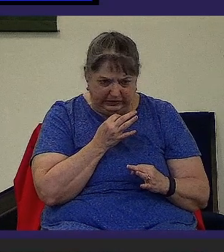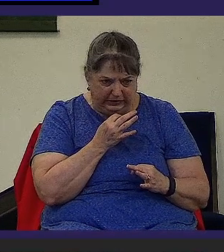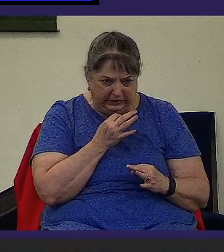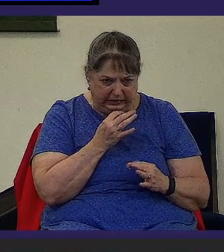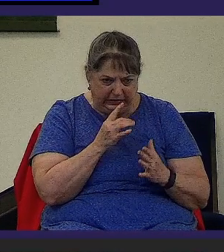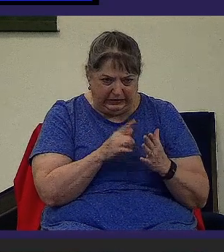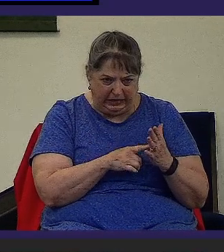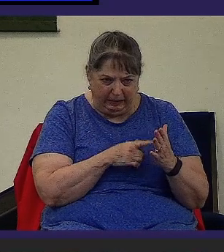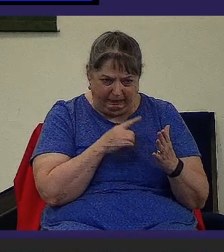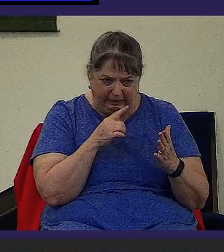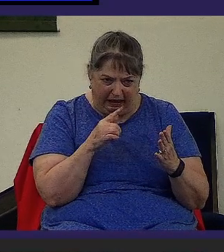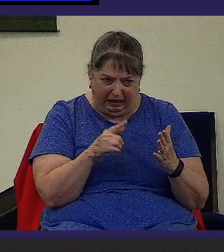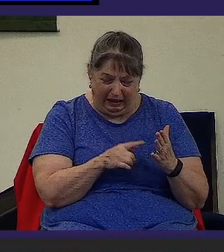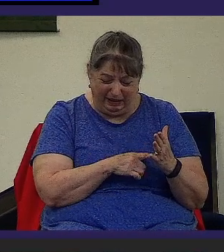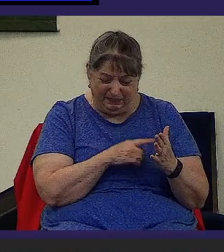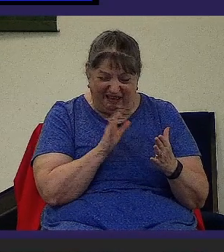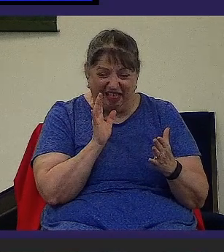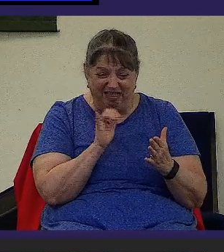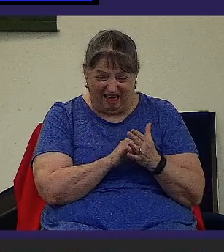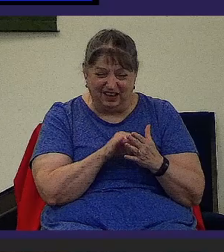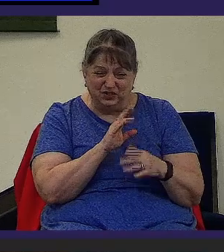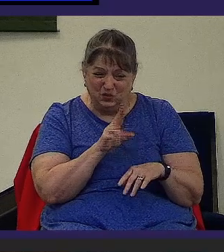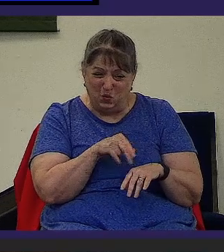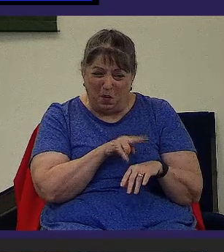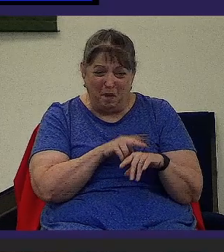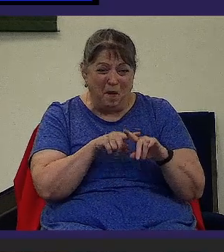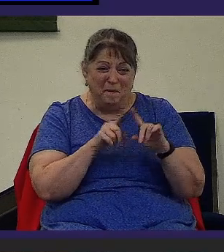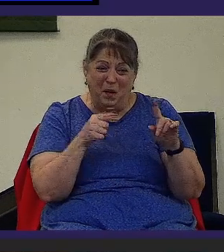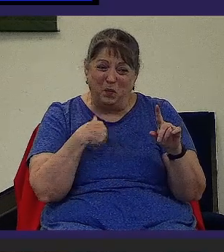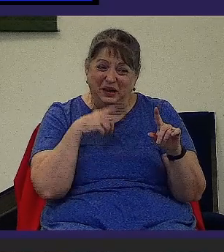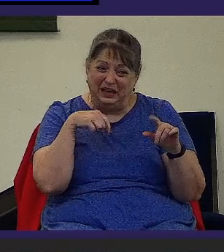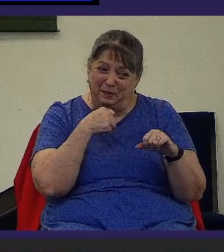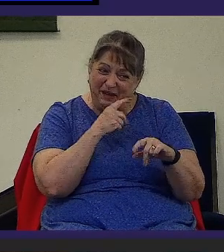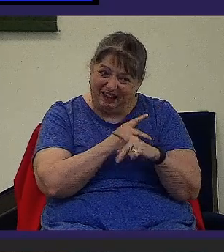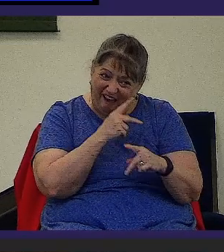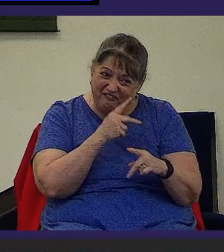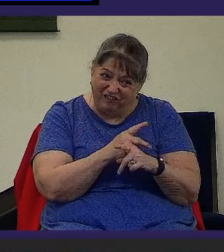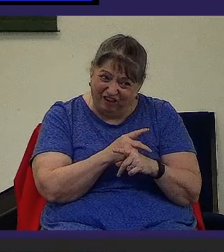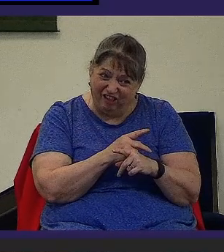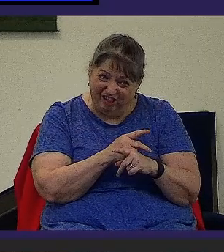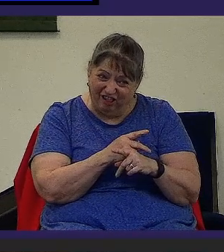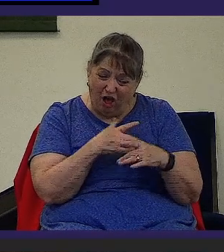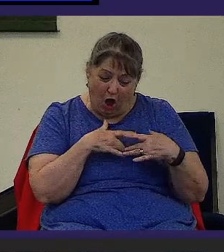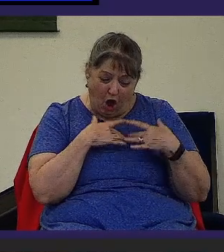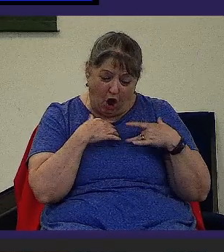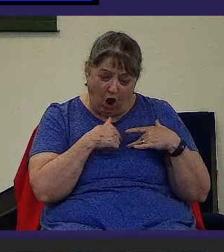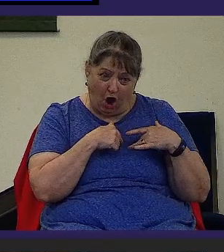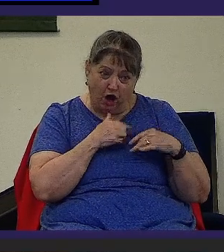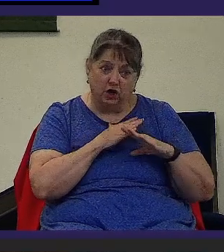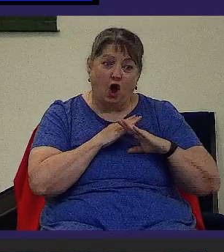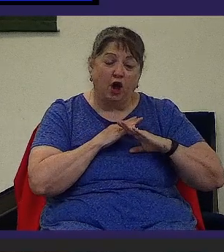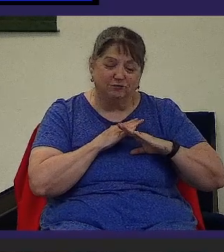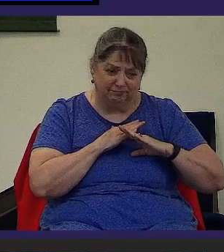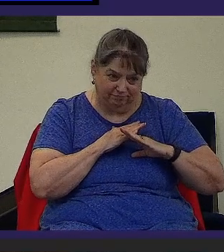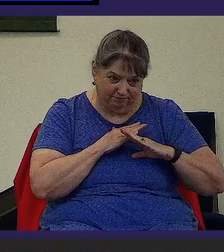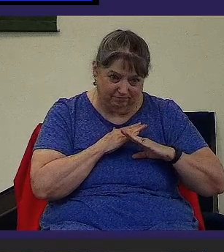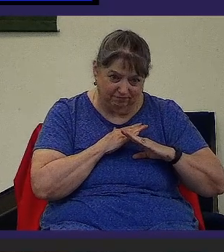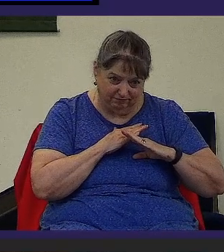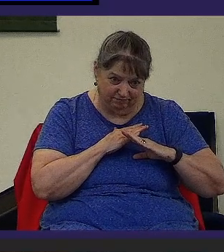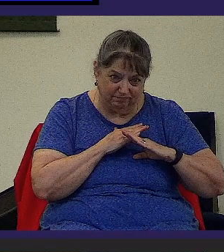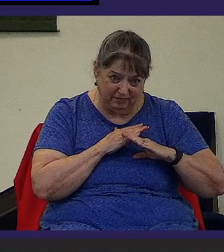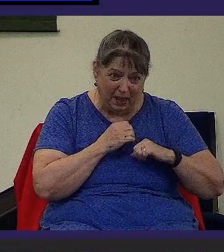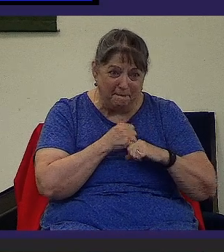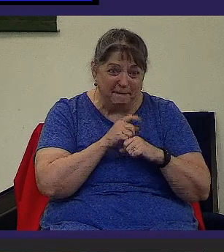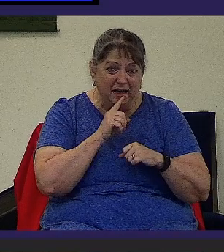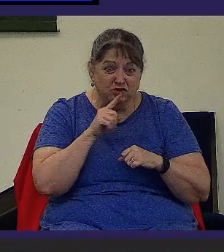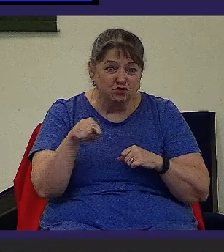it's just the way we are as humans so so we need to guard ourselves the bible says guard your heart right some memory verse for last month guard your heart just make sure